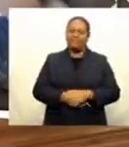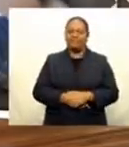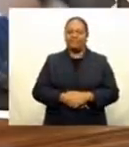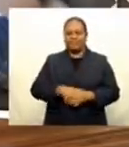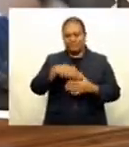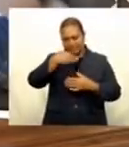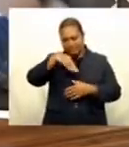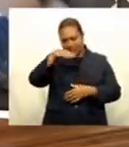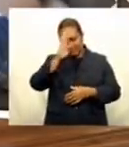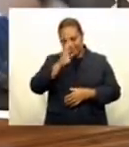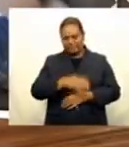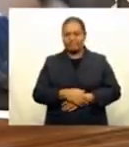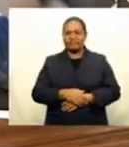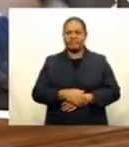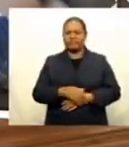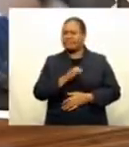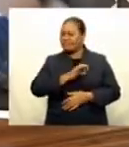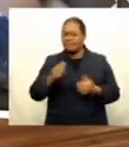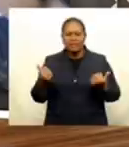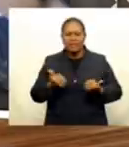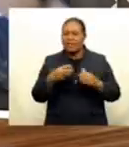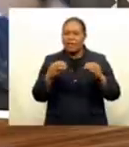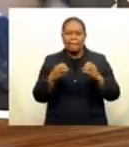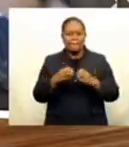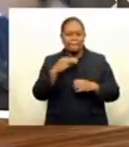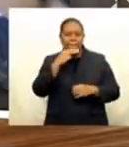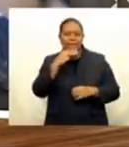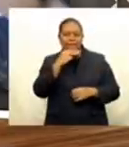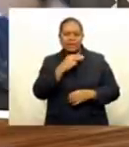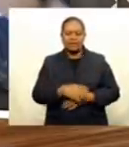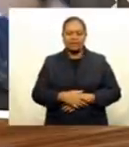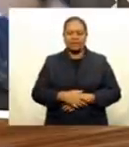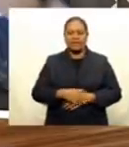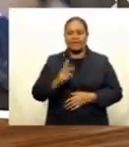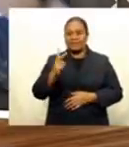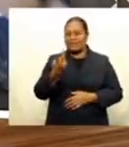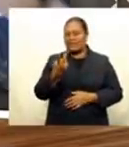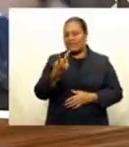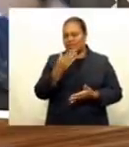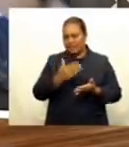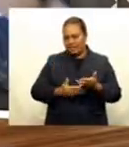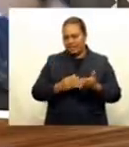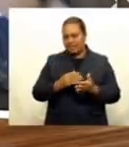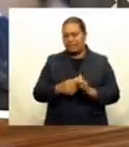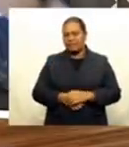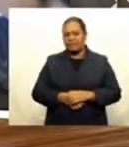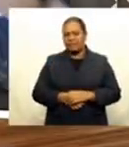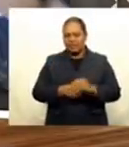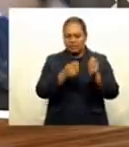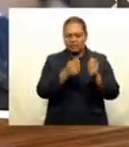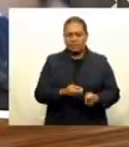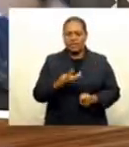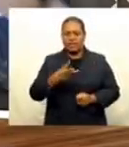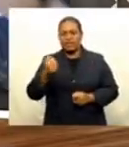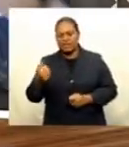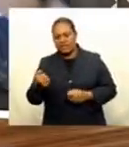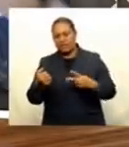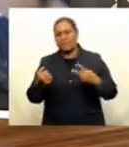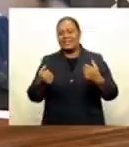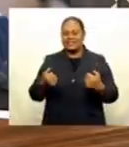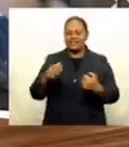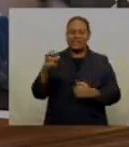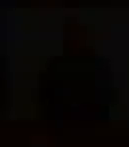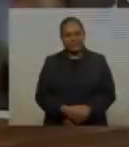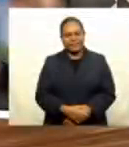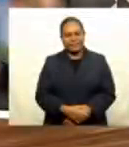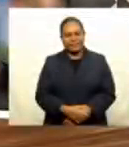Chiefs. But his efforts were not enough for Melbourne as the Chiefs ran riot in the second half to secure a 36-26 win at Leichhardt Oval